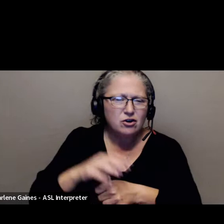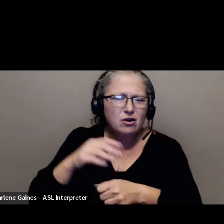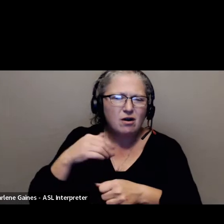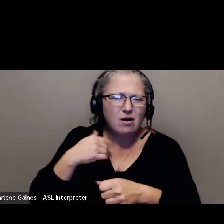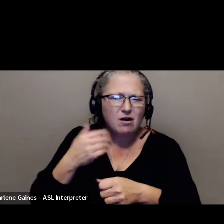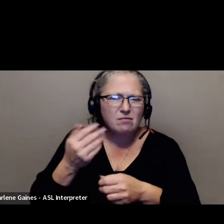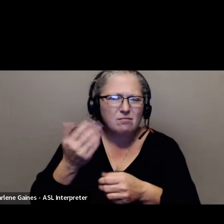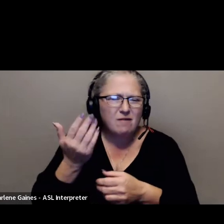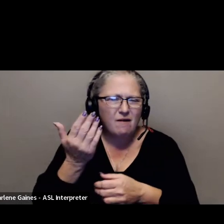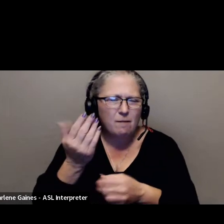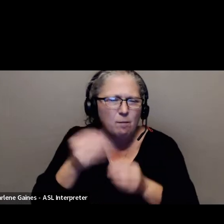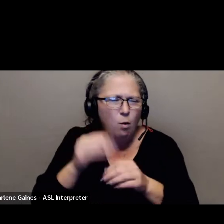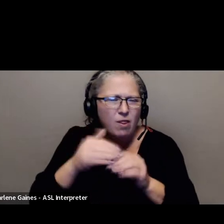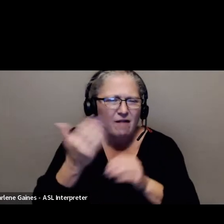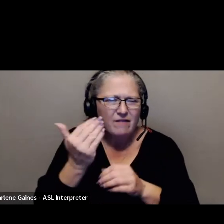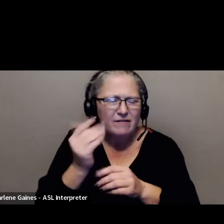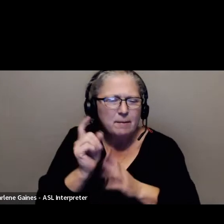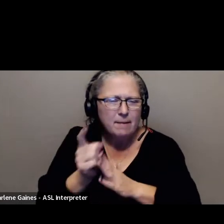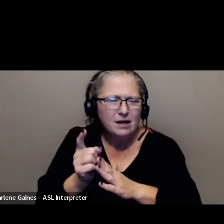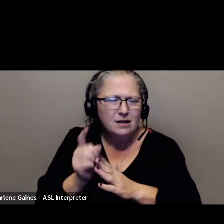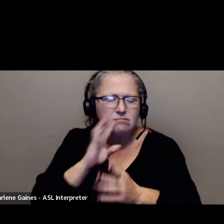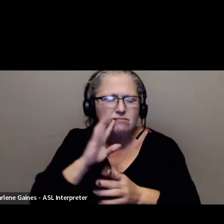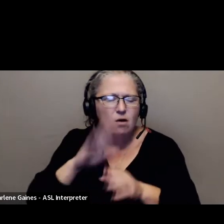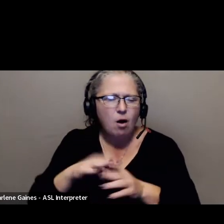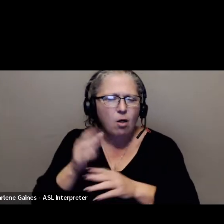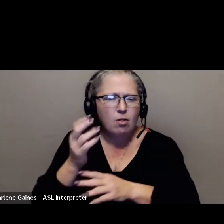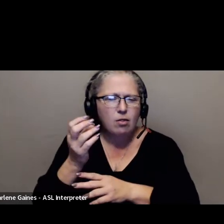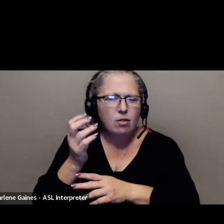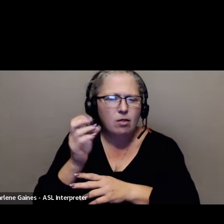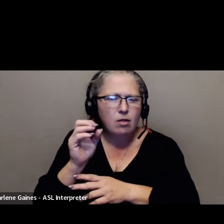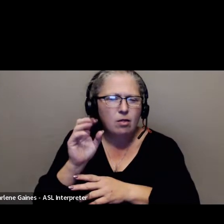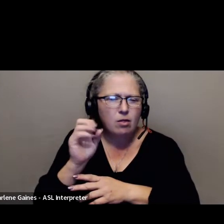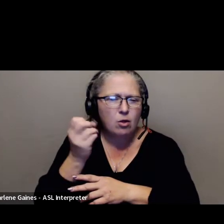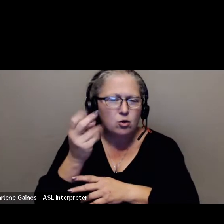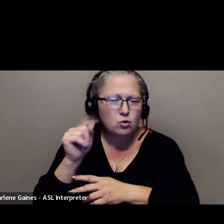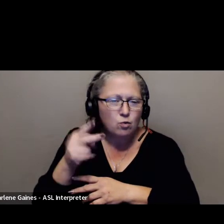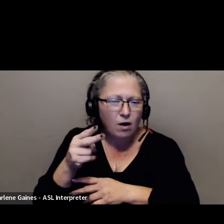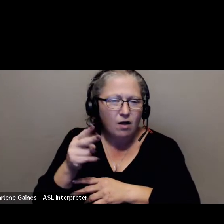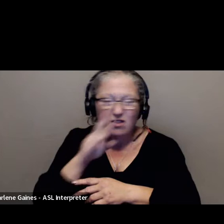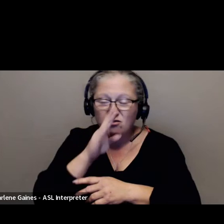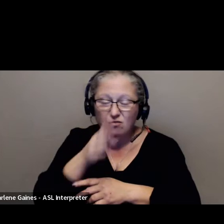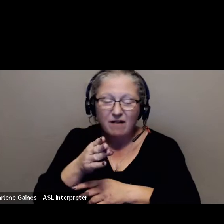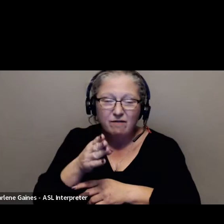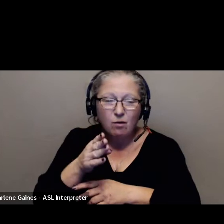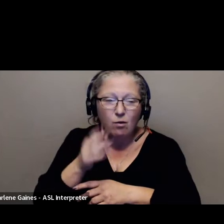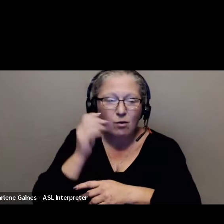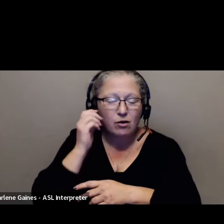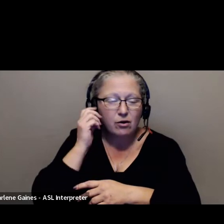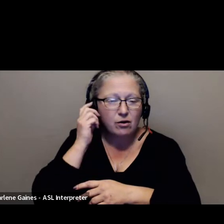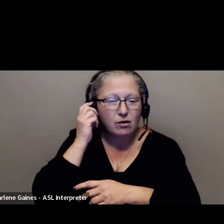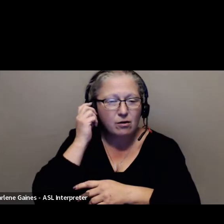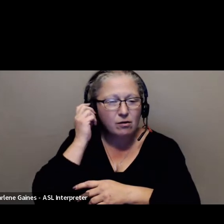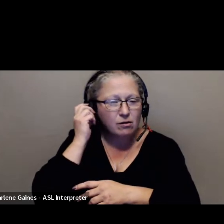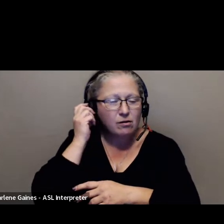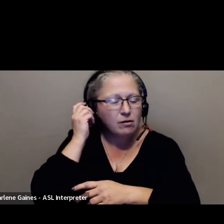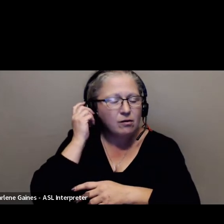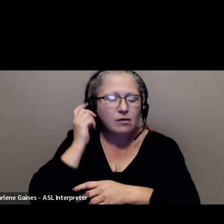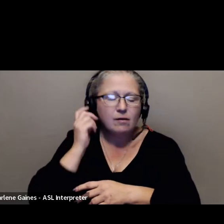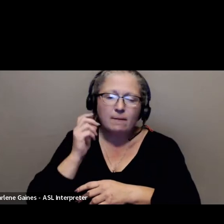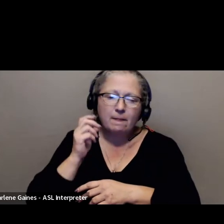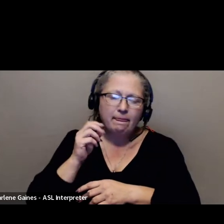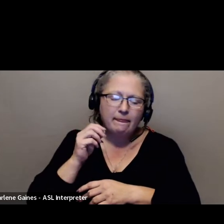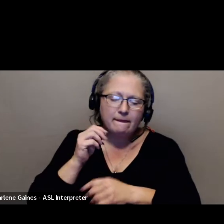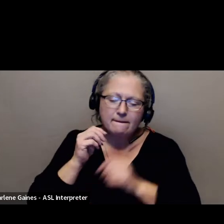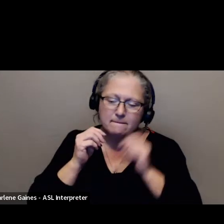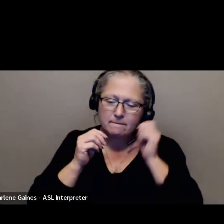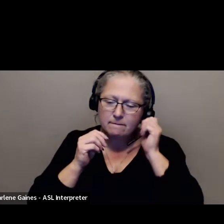the comments that were said on the 12th. They were very straightforward, insulting to you, Randall, and that offended me personally.